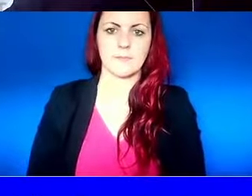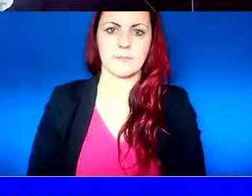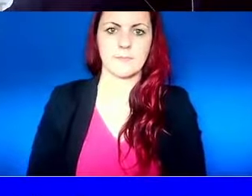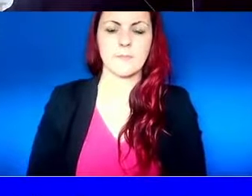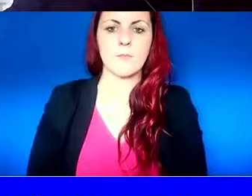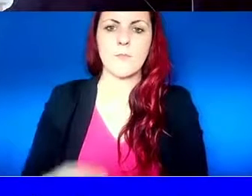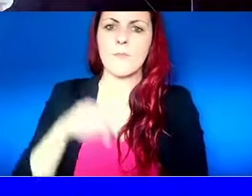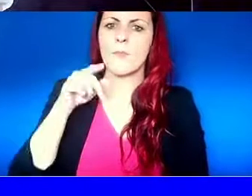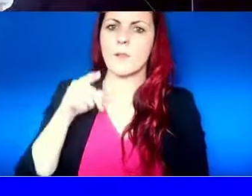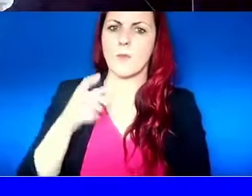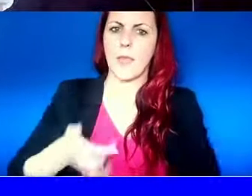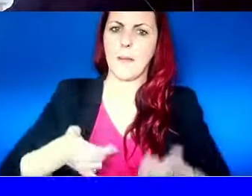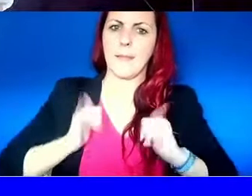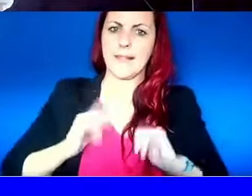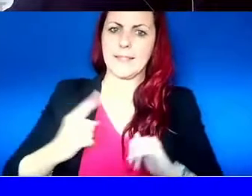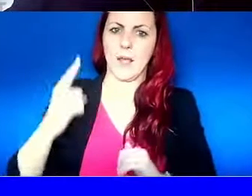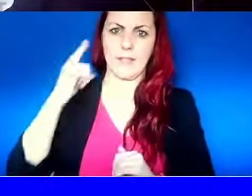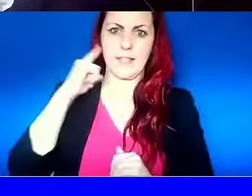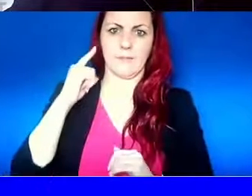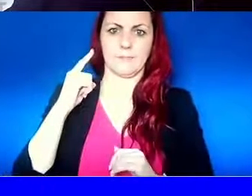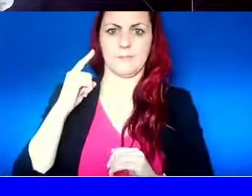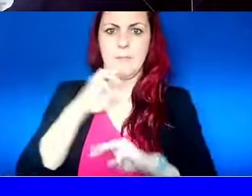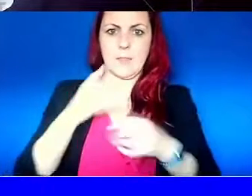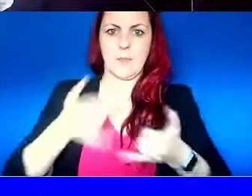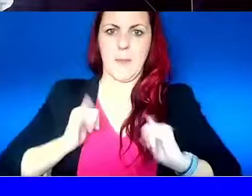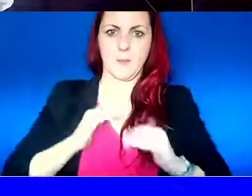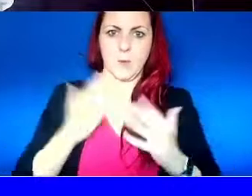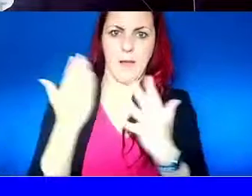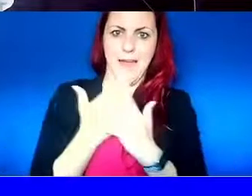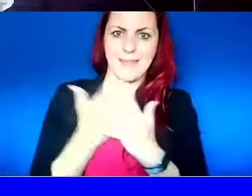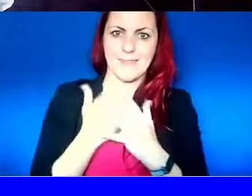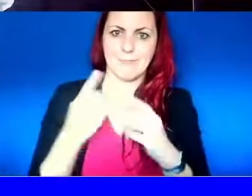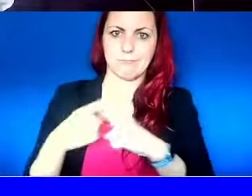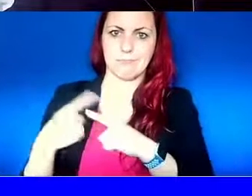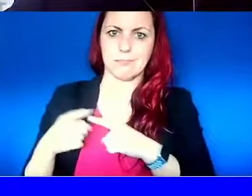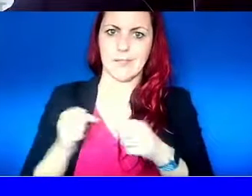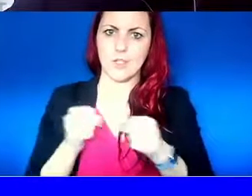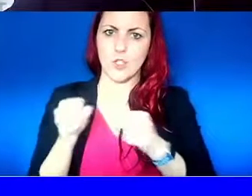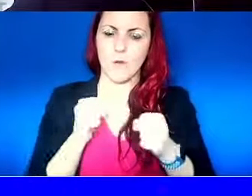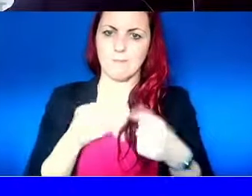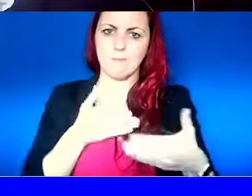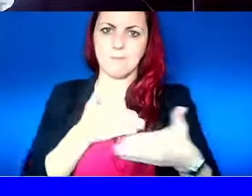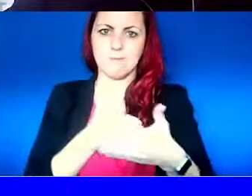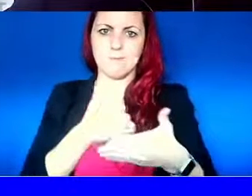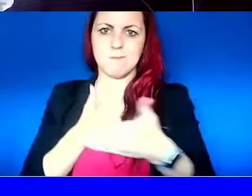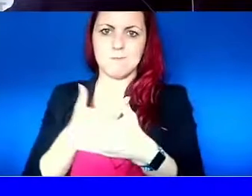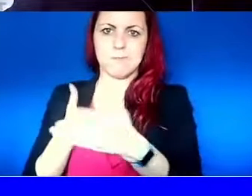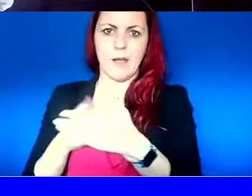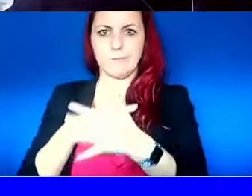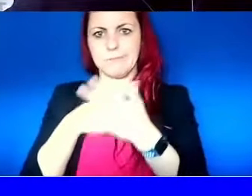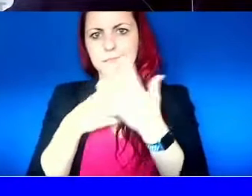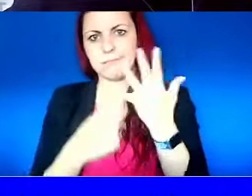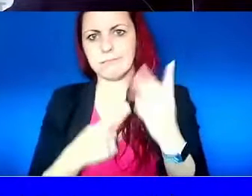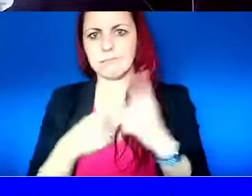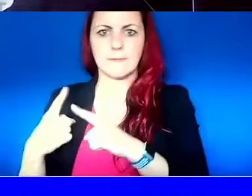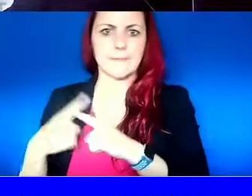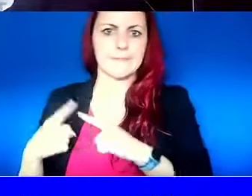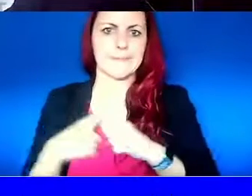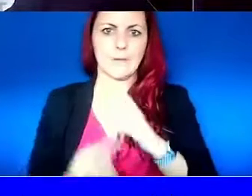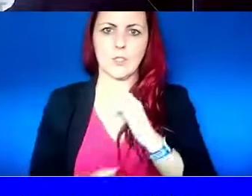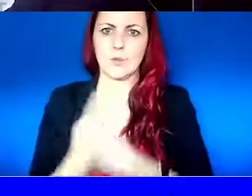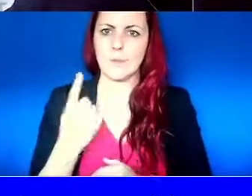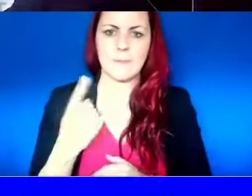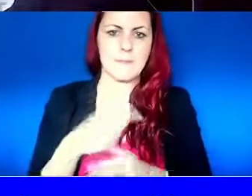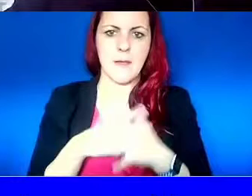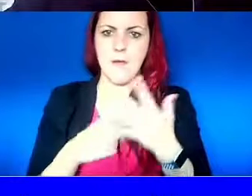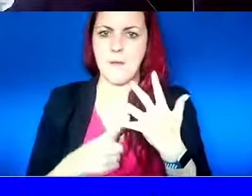The ability of deaf people to access services was hampered by a wide range of barriers. And